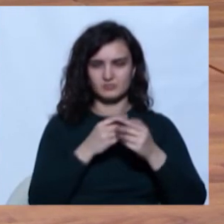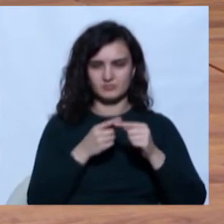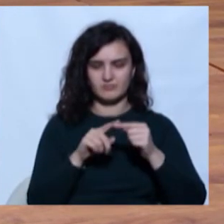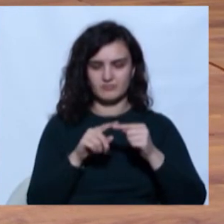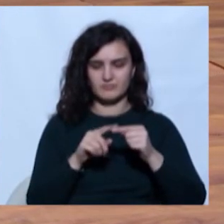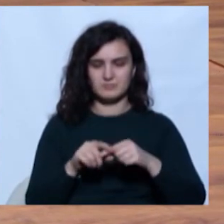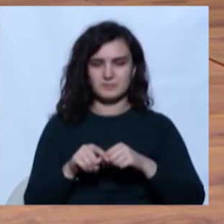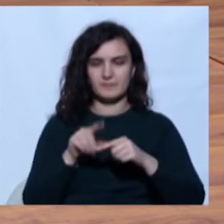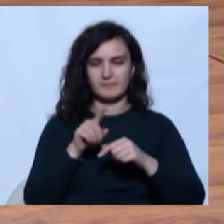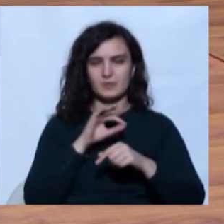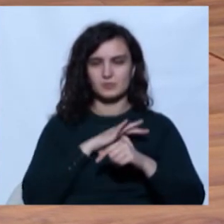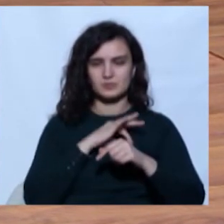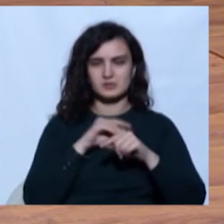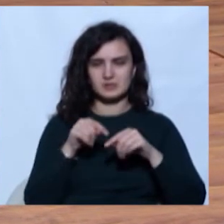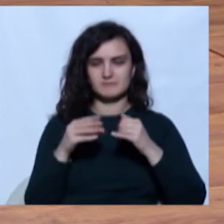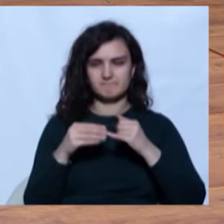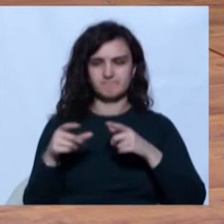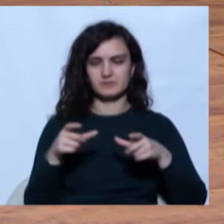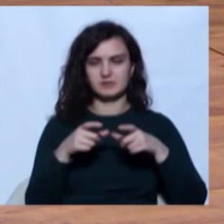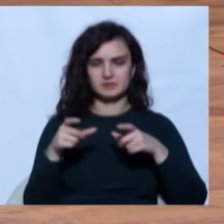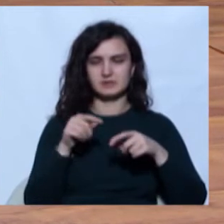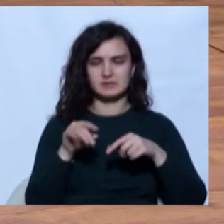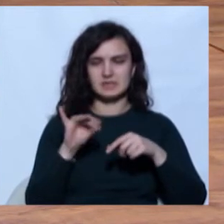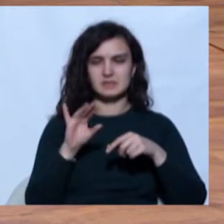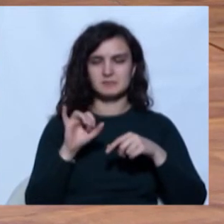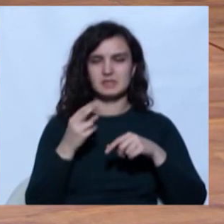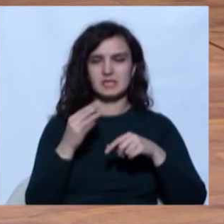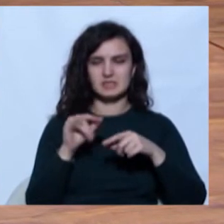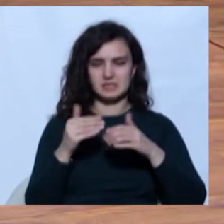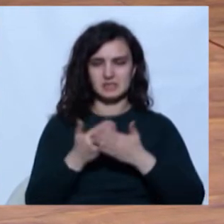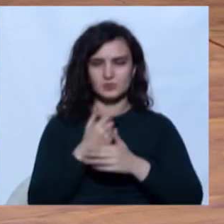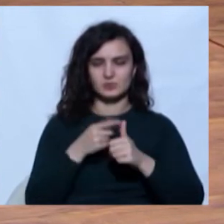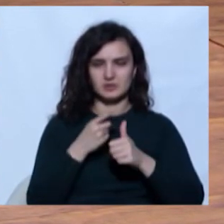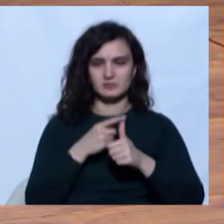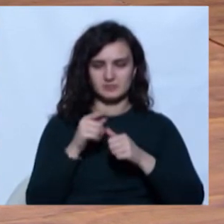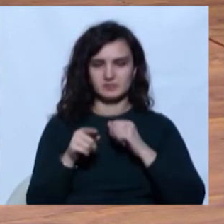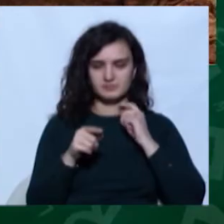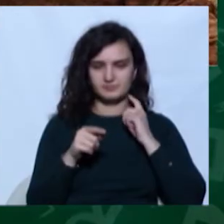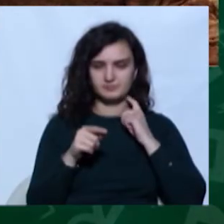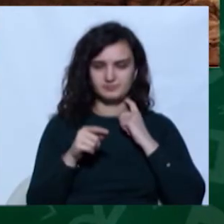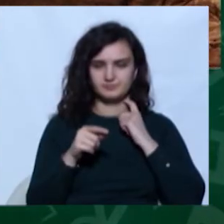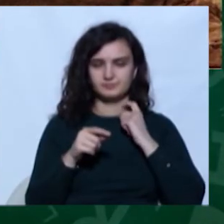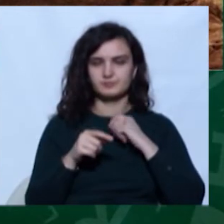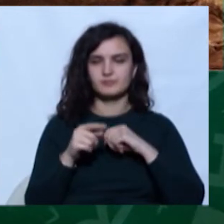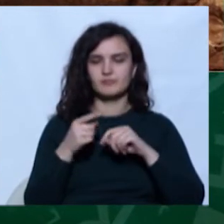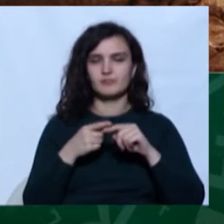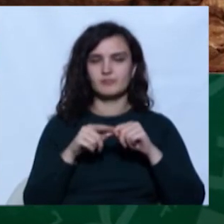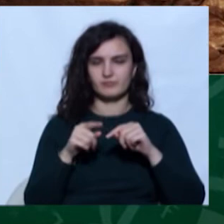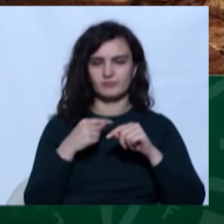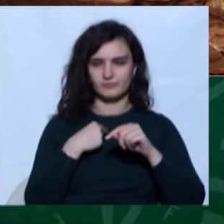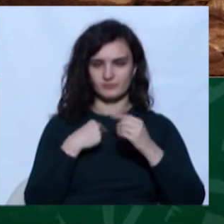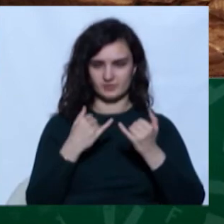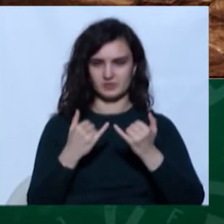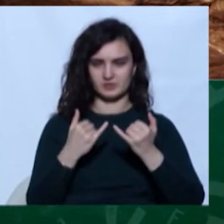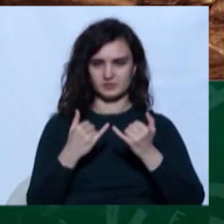treasure. He uses this island as inspiration for his new name and identity. Which brings us